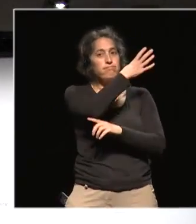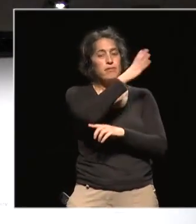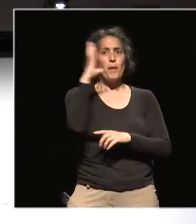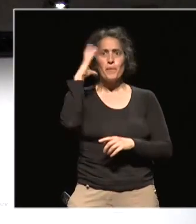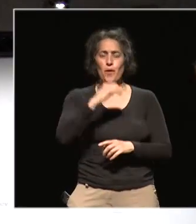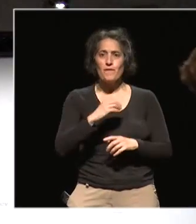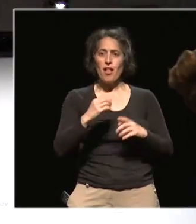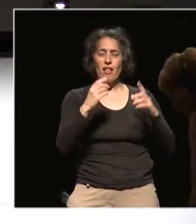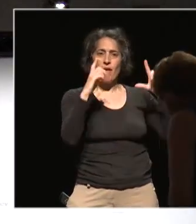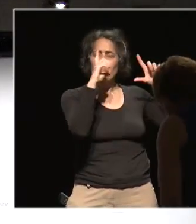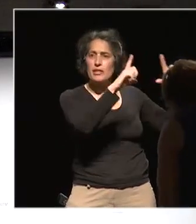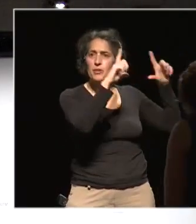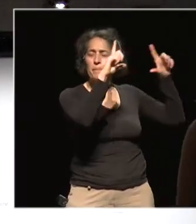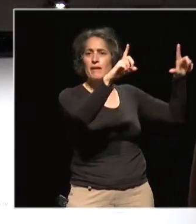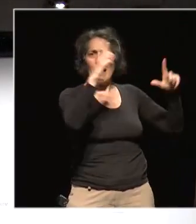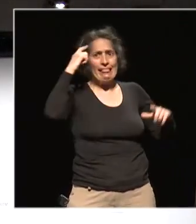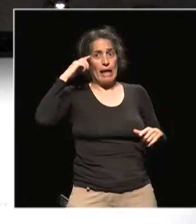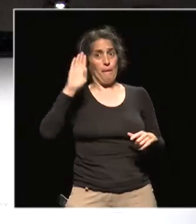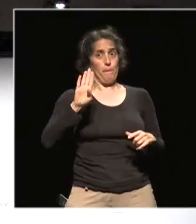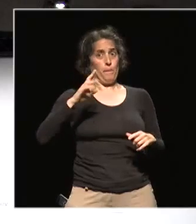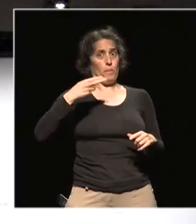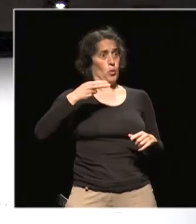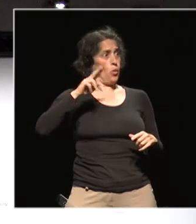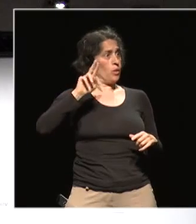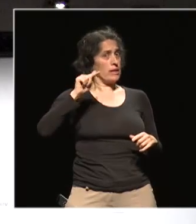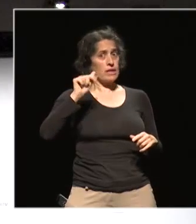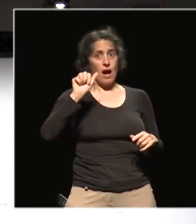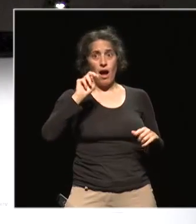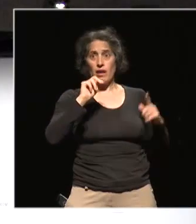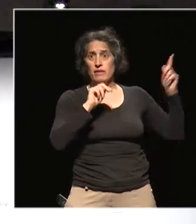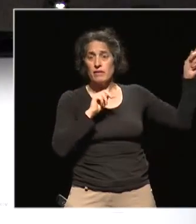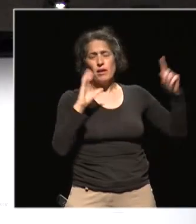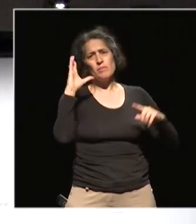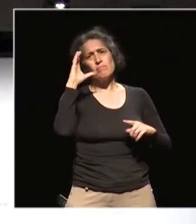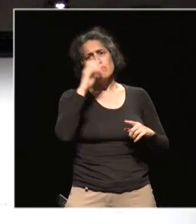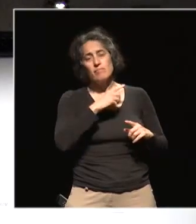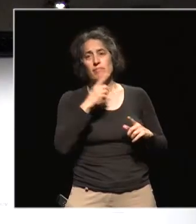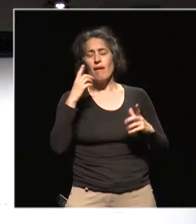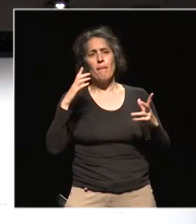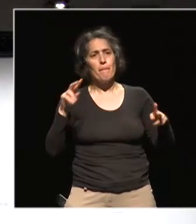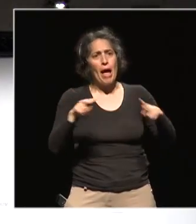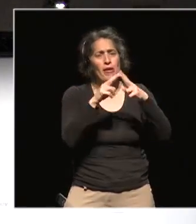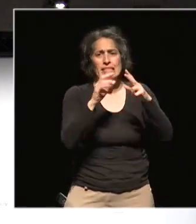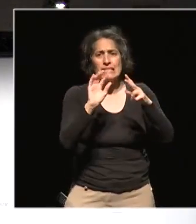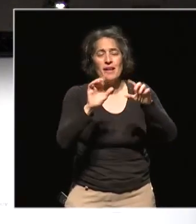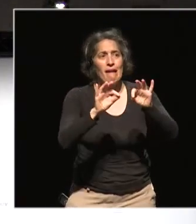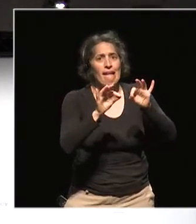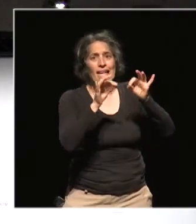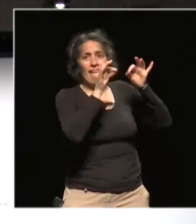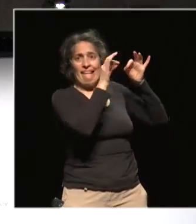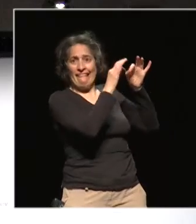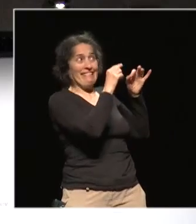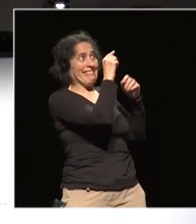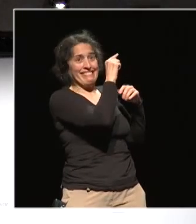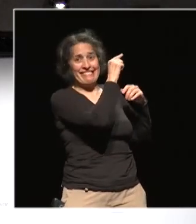Days in Bhutan. We'll all come to Thimphu. It looks fantastic. Yes, let's do that. I want to ask you about how you see